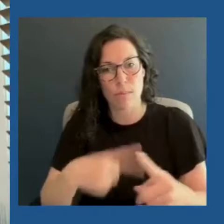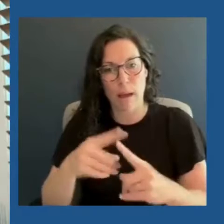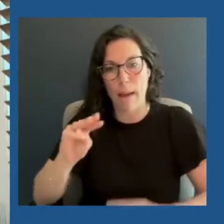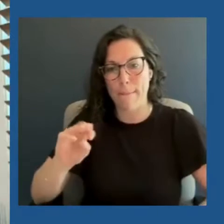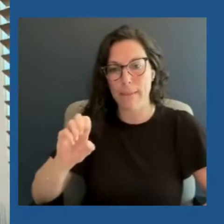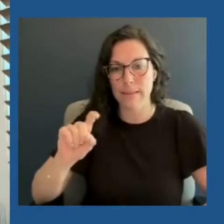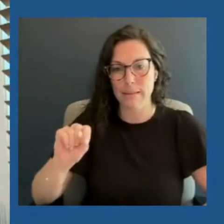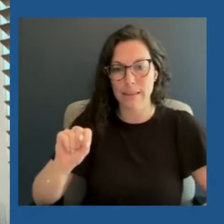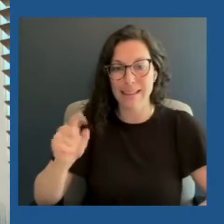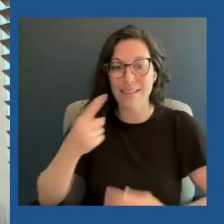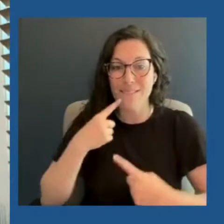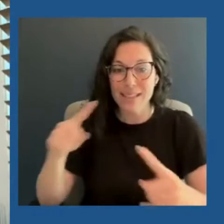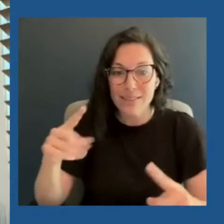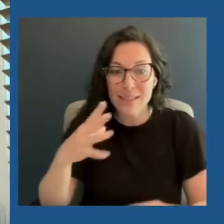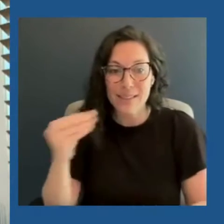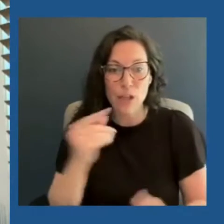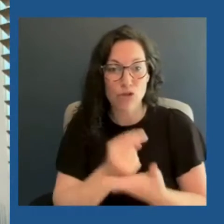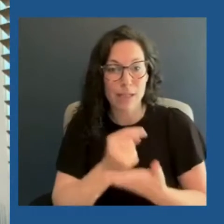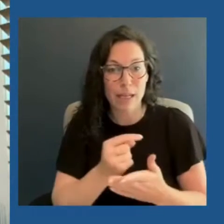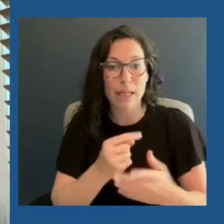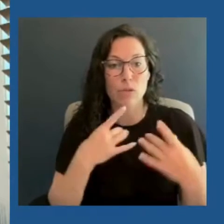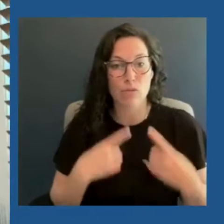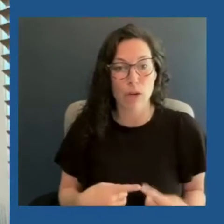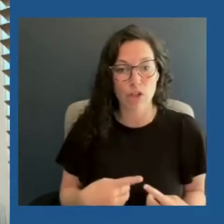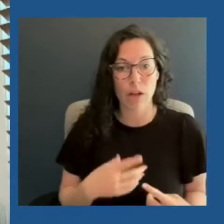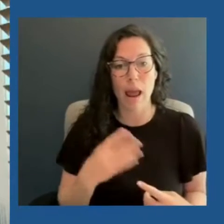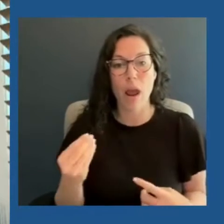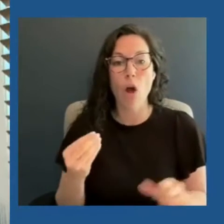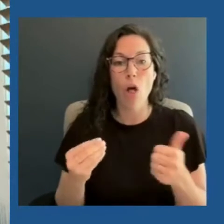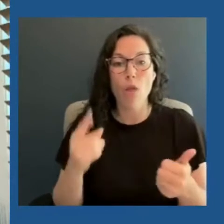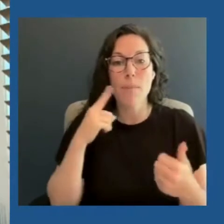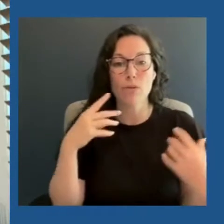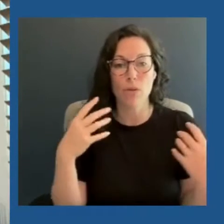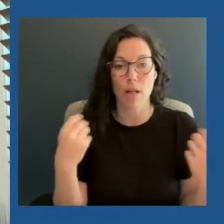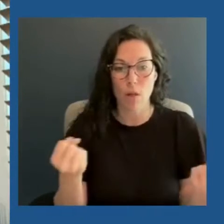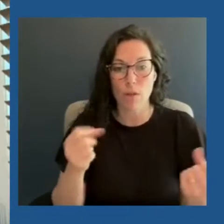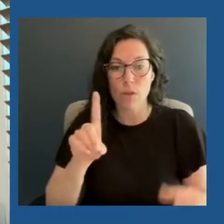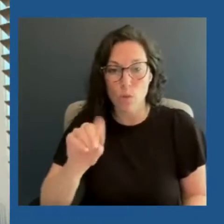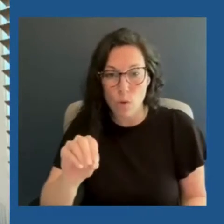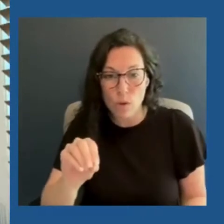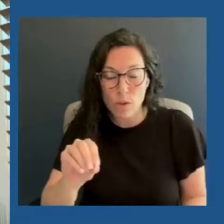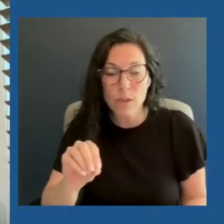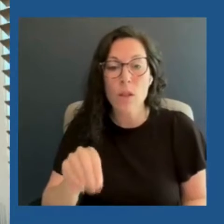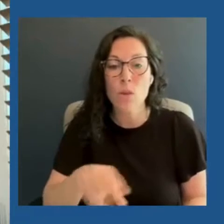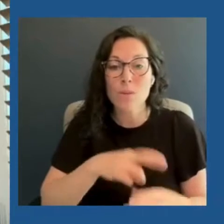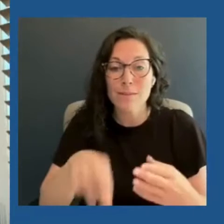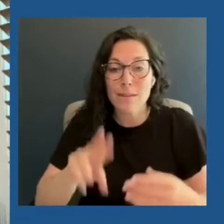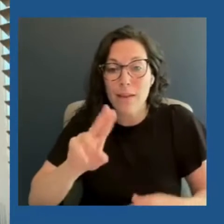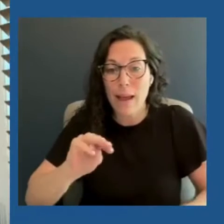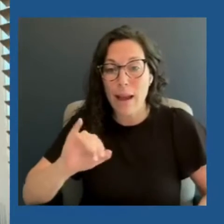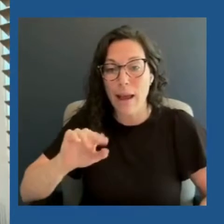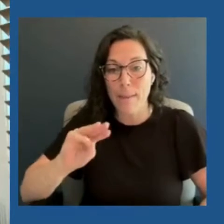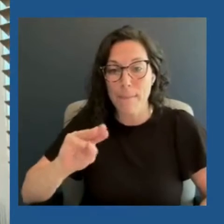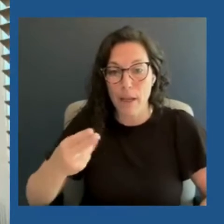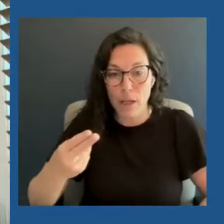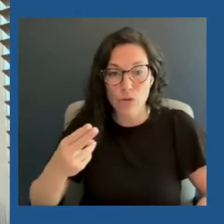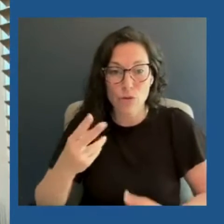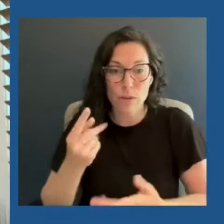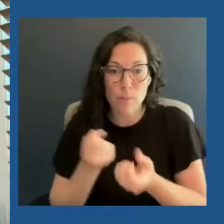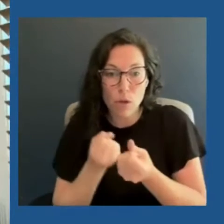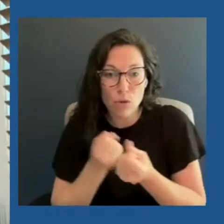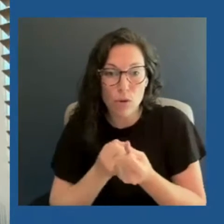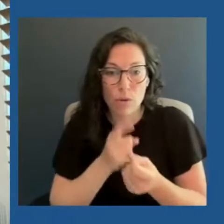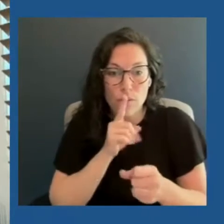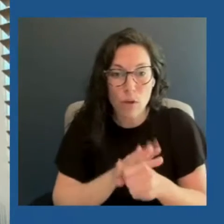disorders. The results of an NIMH-sponsored confirmatory efficacy trial comparing ECT and MST